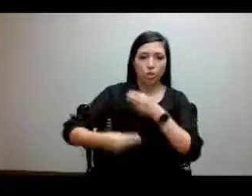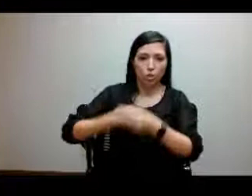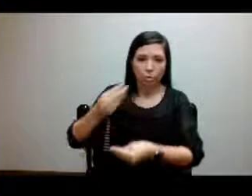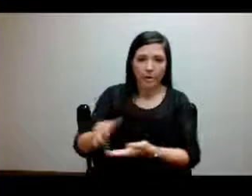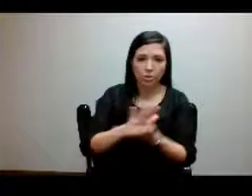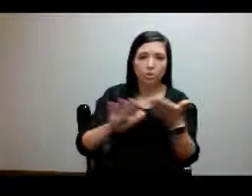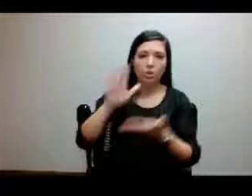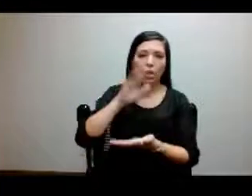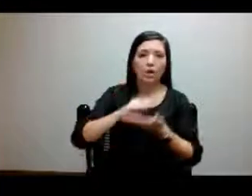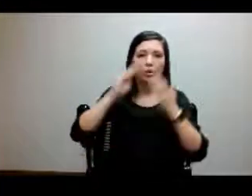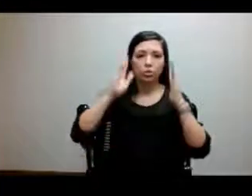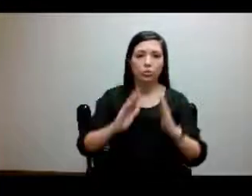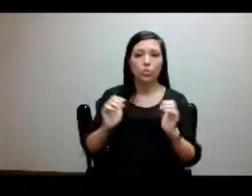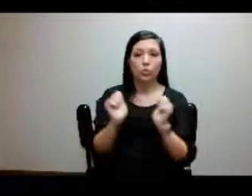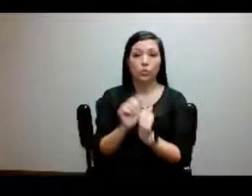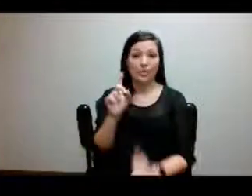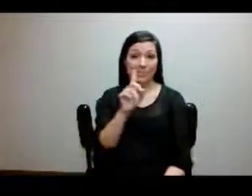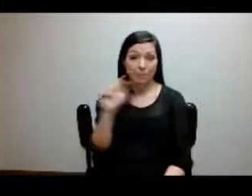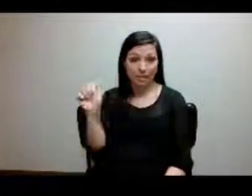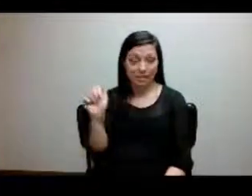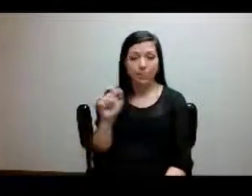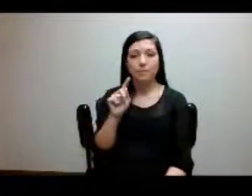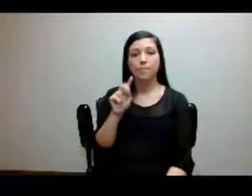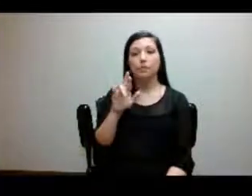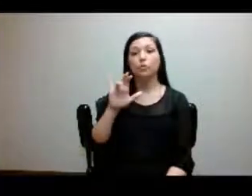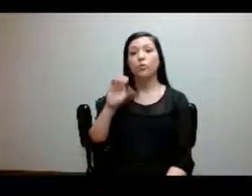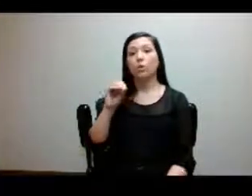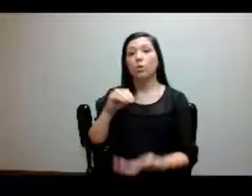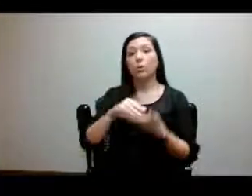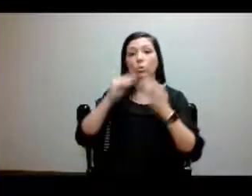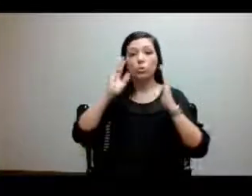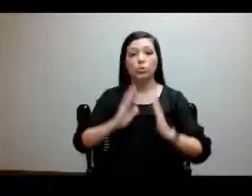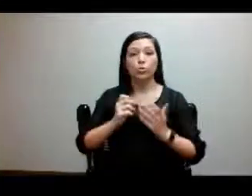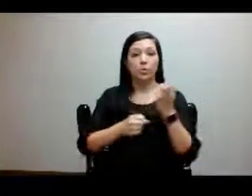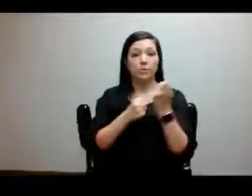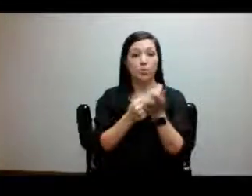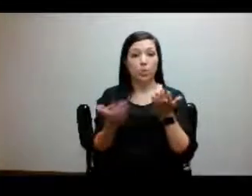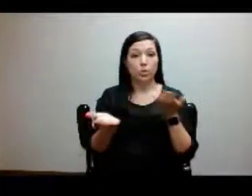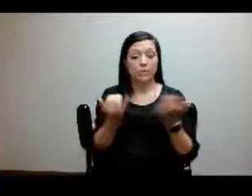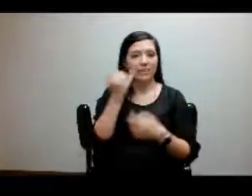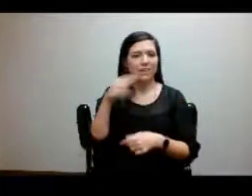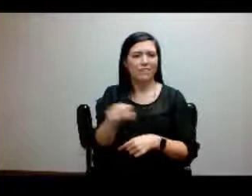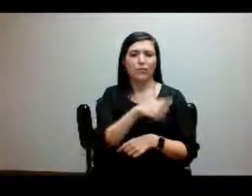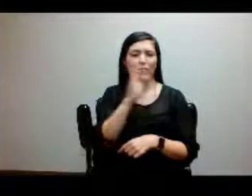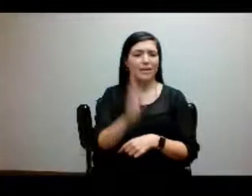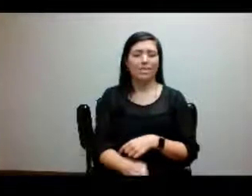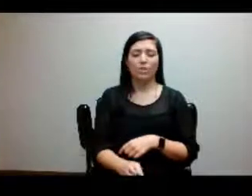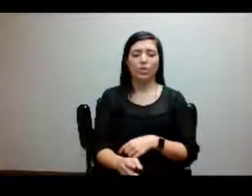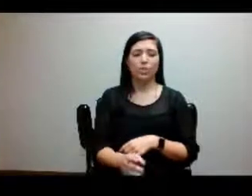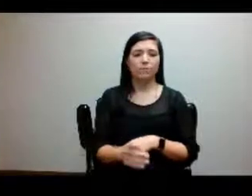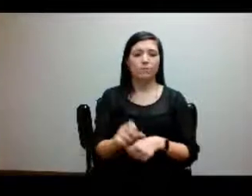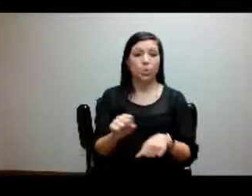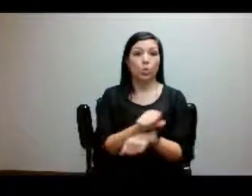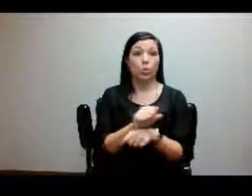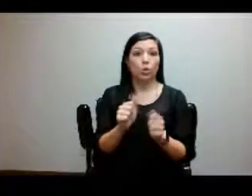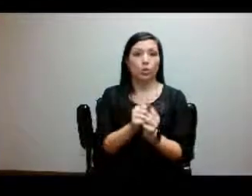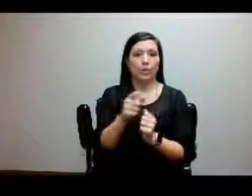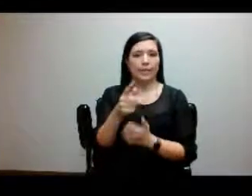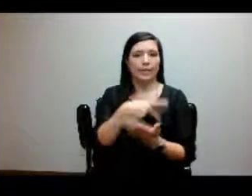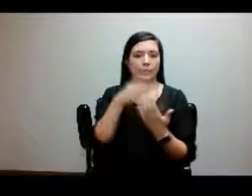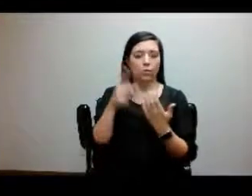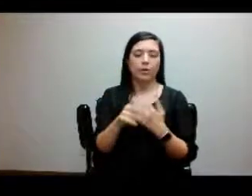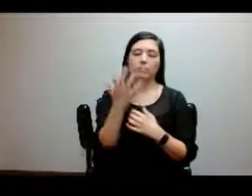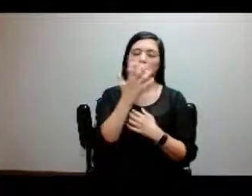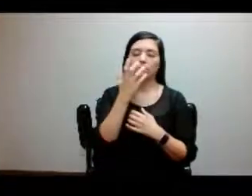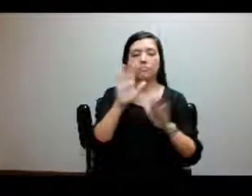with disabilities. TRIO Student Support Services, if you haven't ever had the benefit of working with this program, it's a fabulous